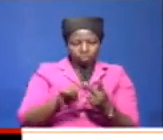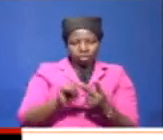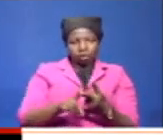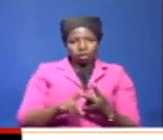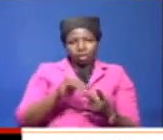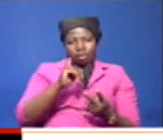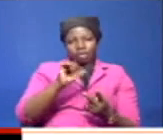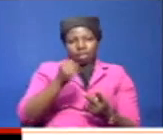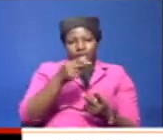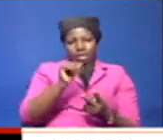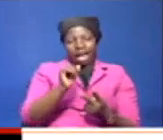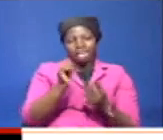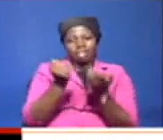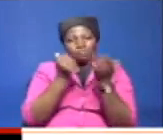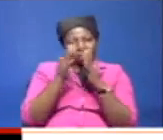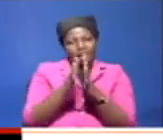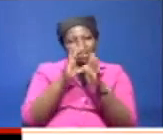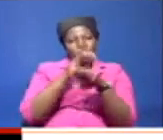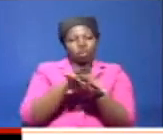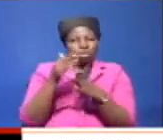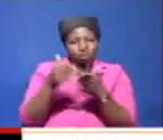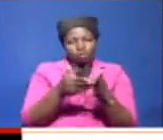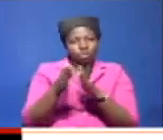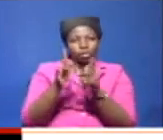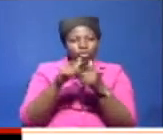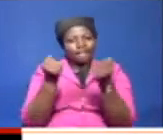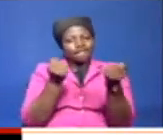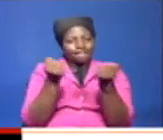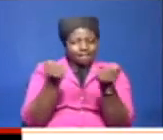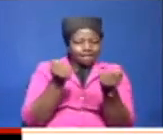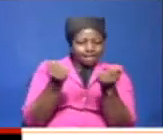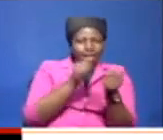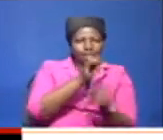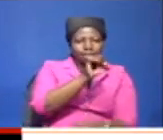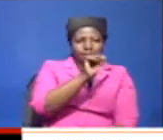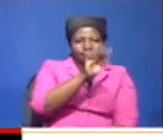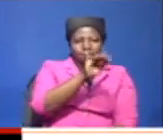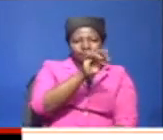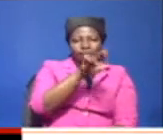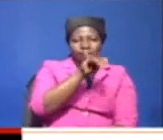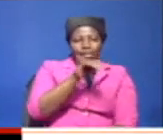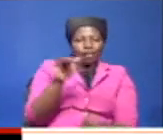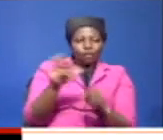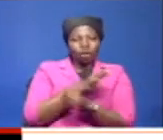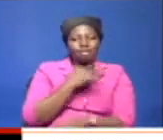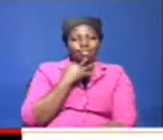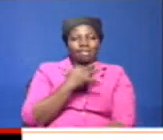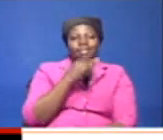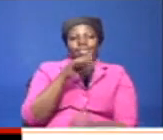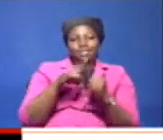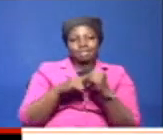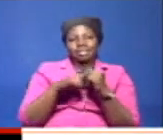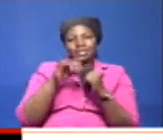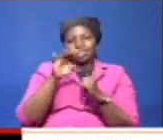drivers got an opportunity to rally. In the Safari, the whole 364 Ks,